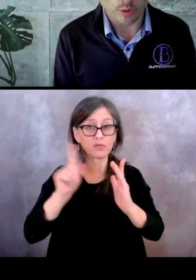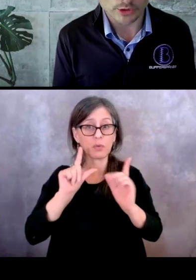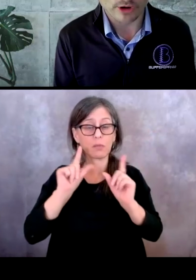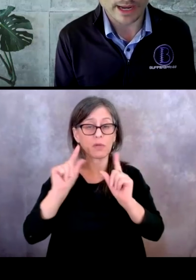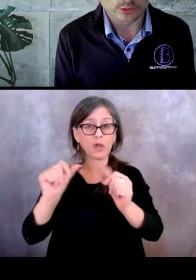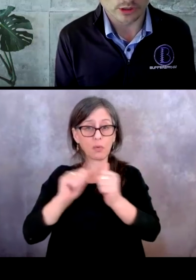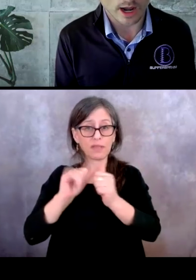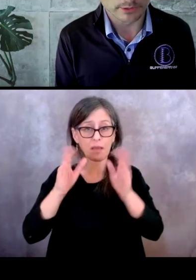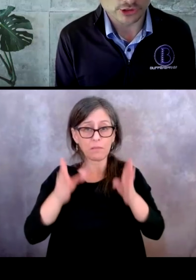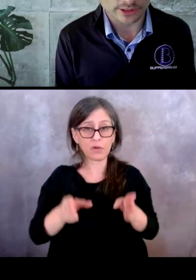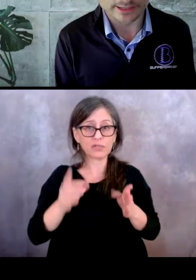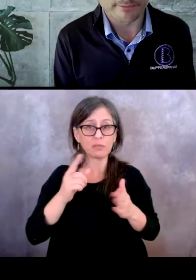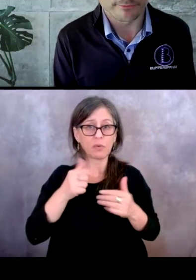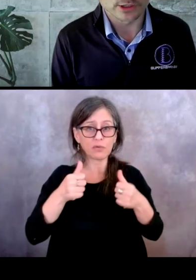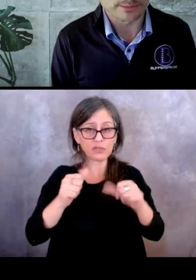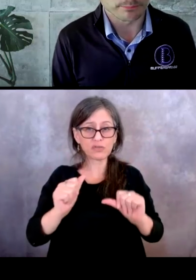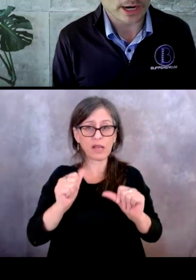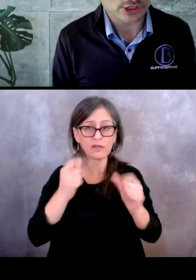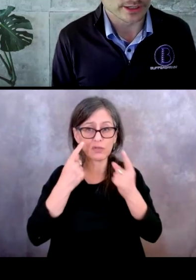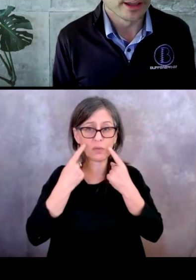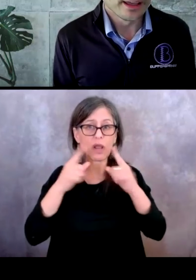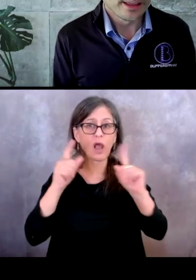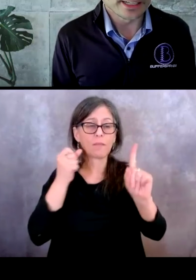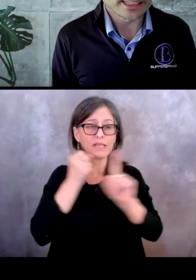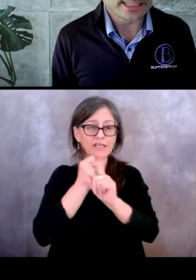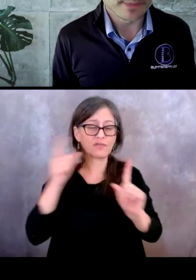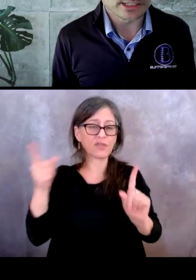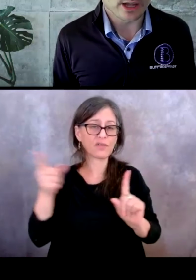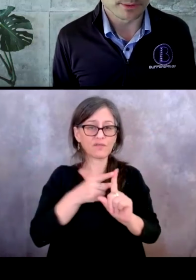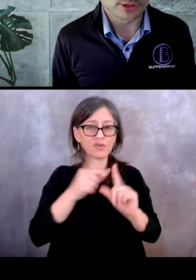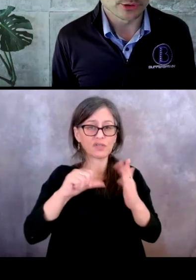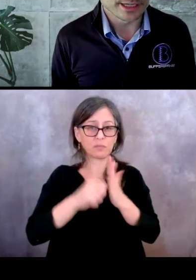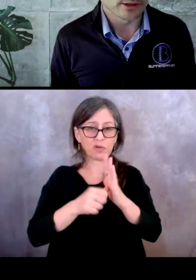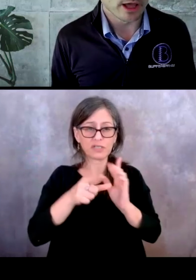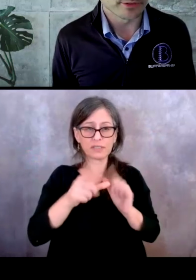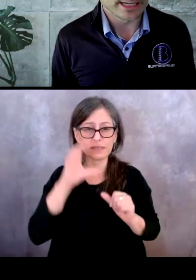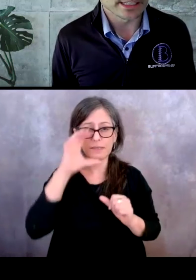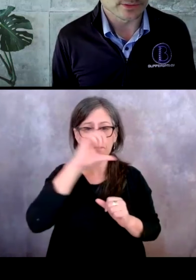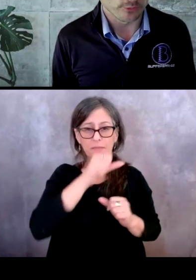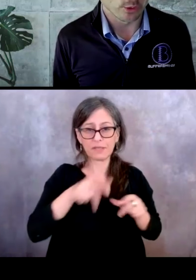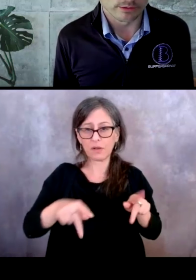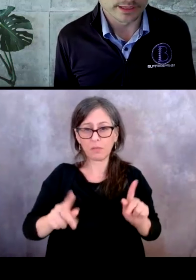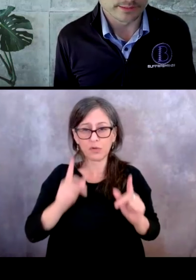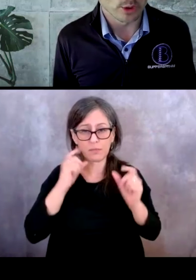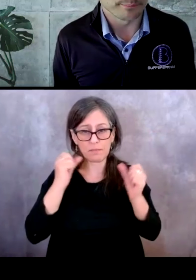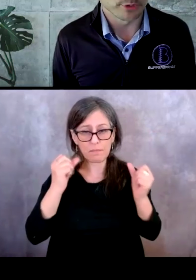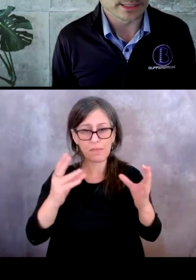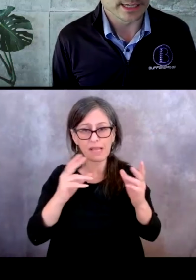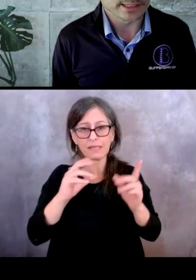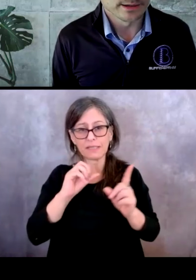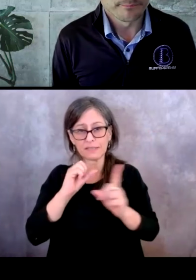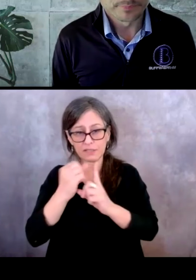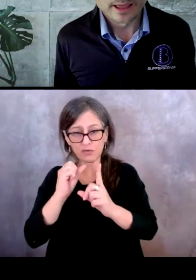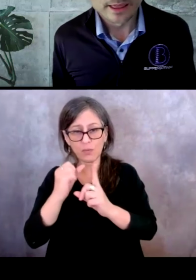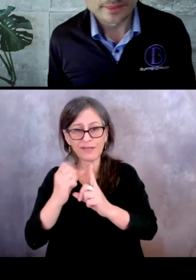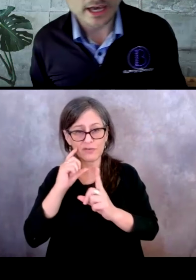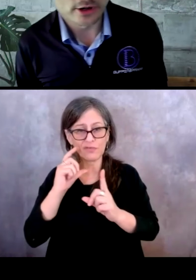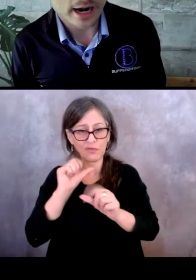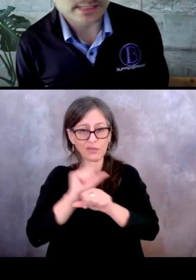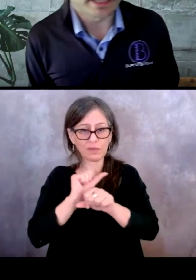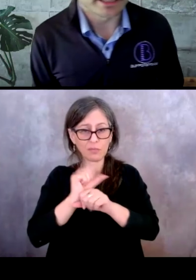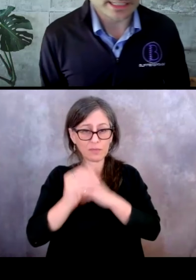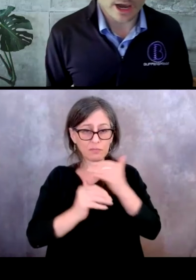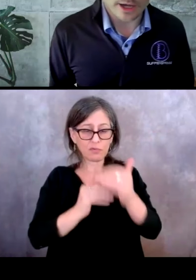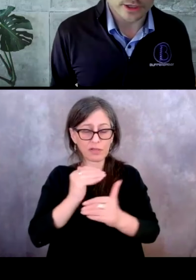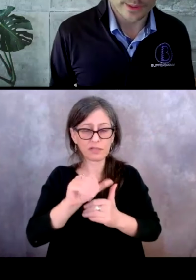individual or what we're trying to accomplish or getting that first impression, this is a missed opportunity in a lot of cases for the employment process. The